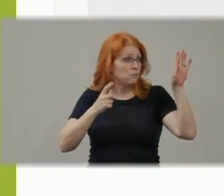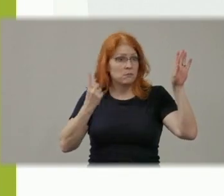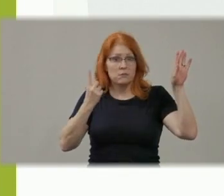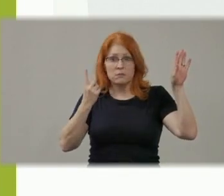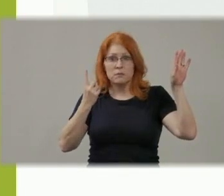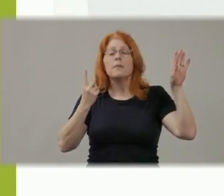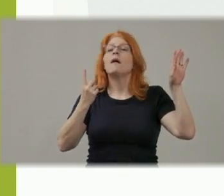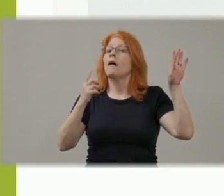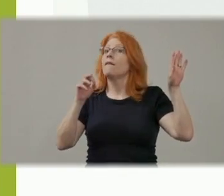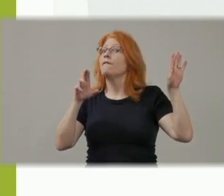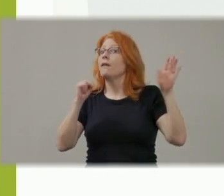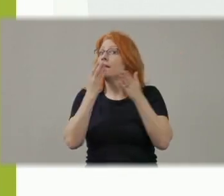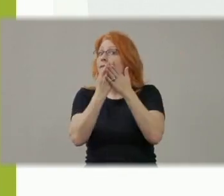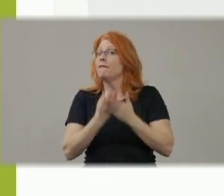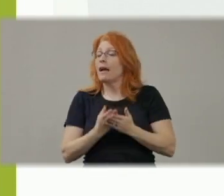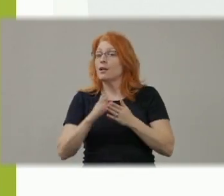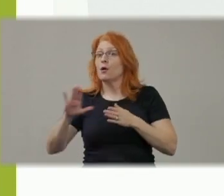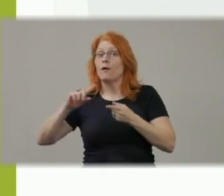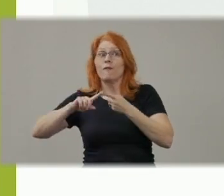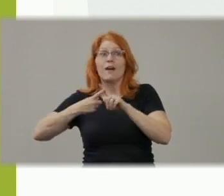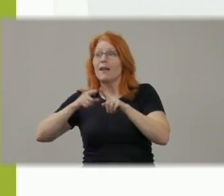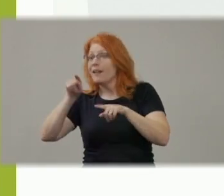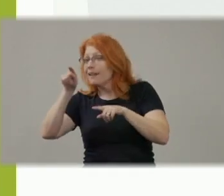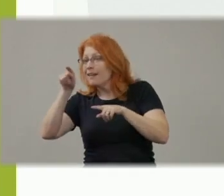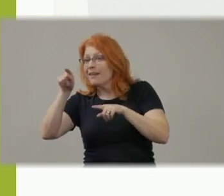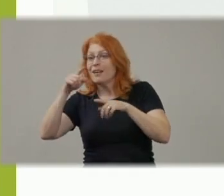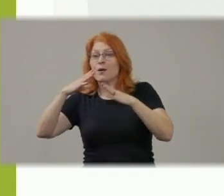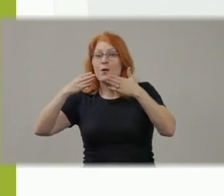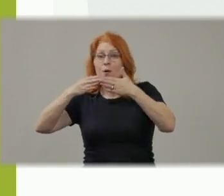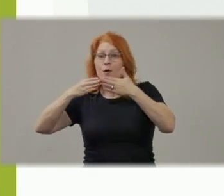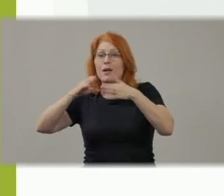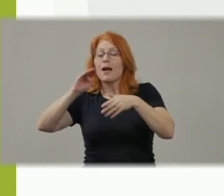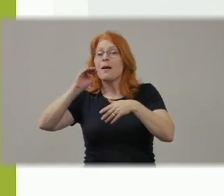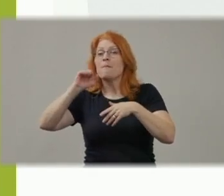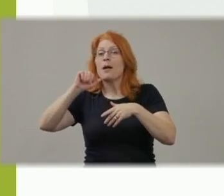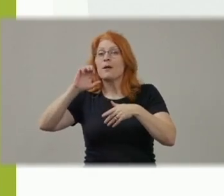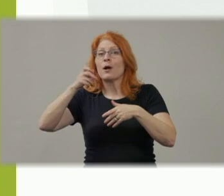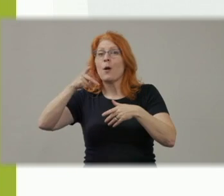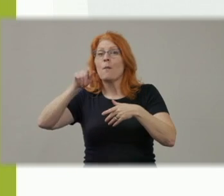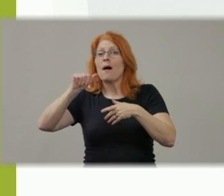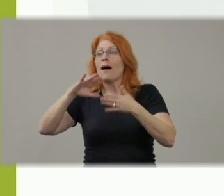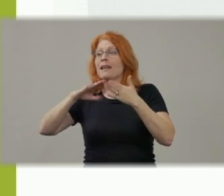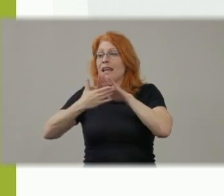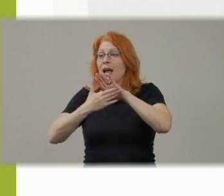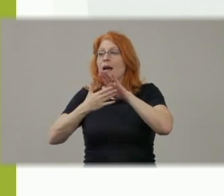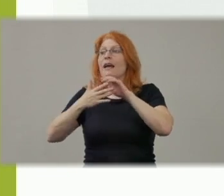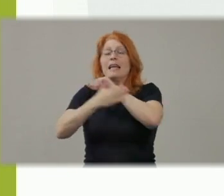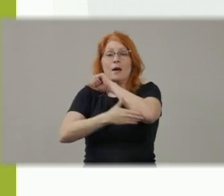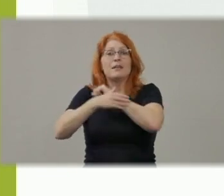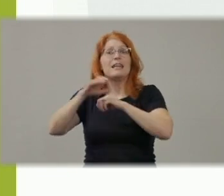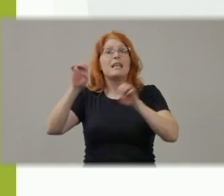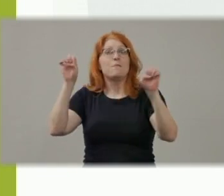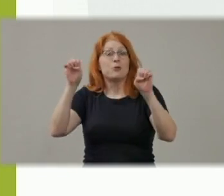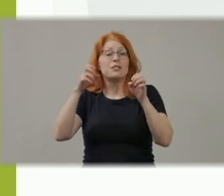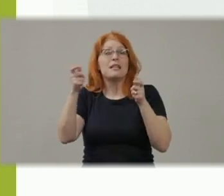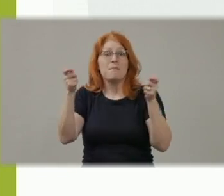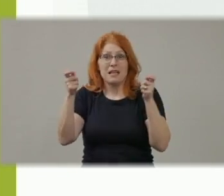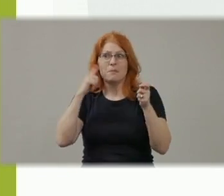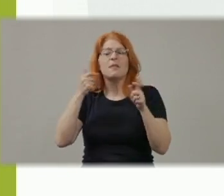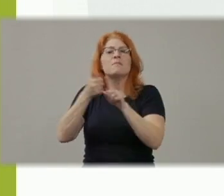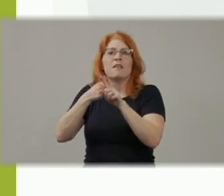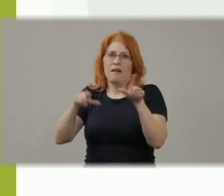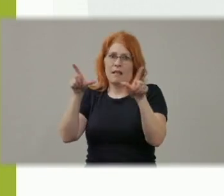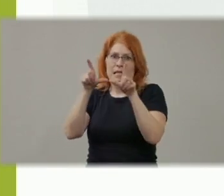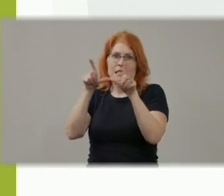So, fun fact of the day, your friends over there in the corner, Maricopa County Emergency Management, they have the license to send out a